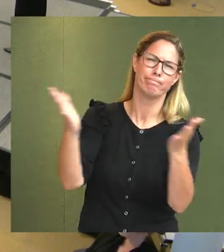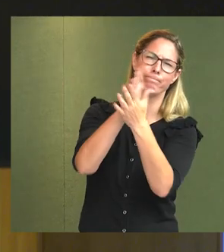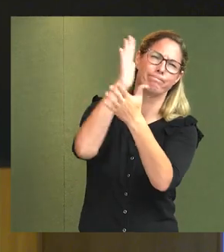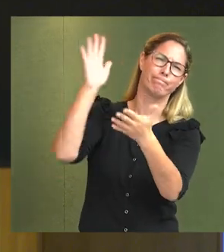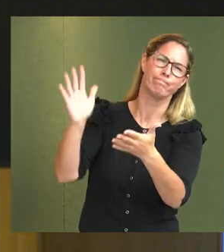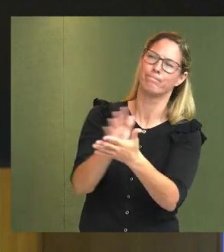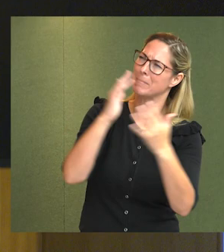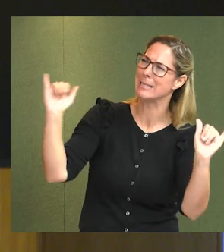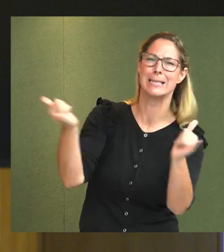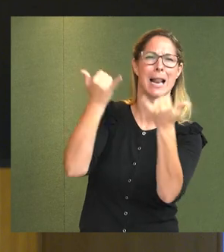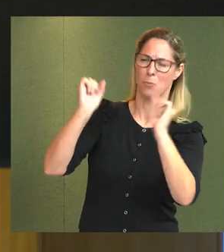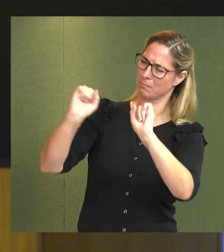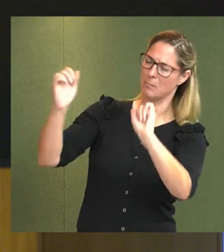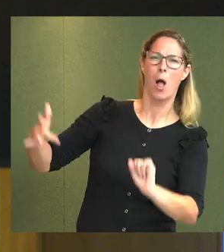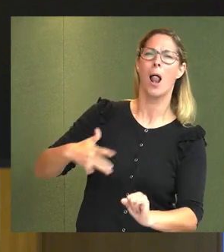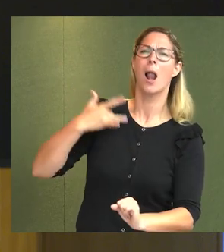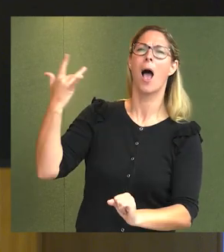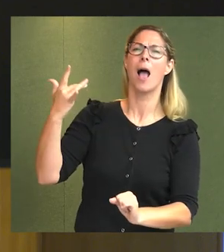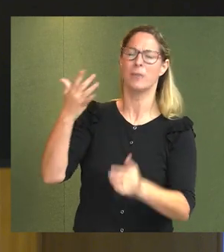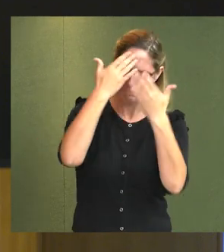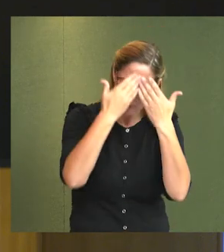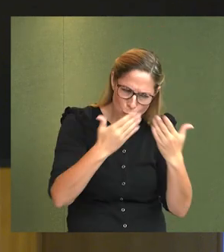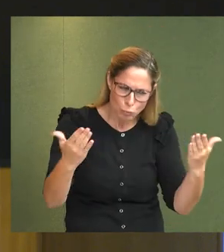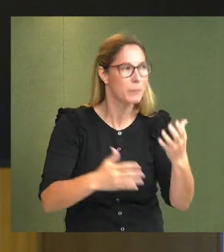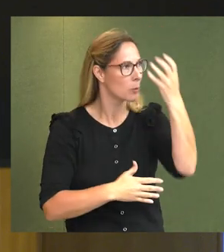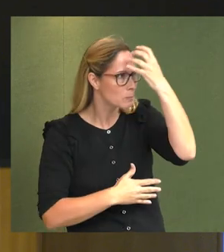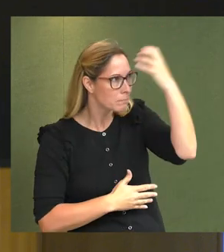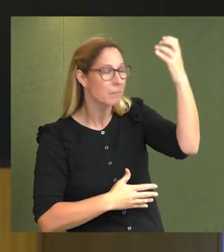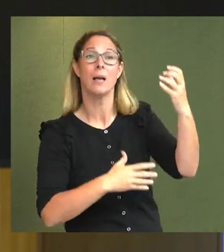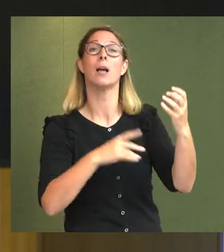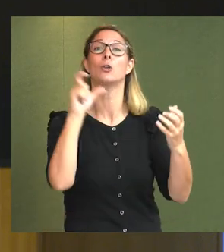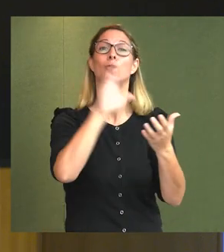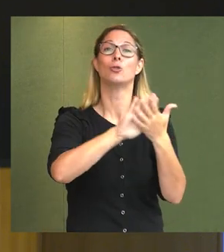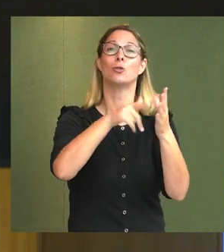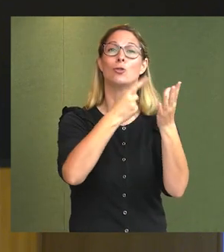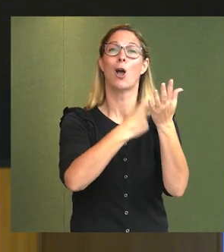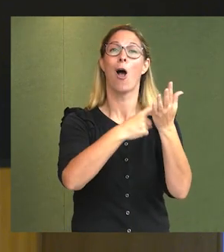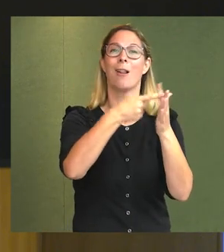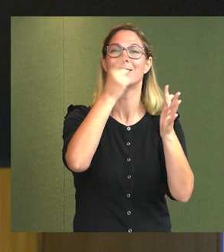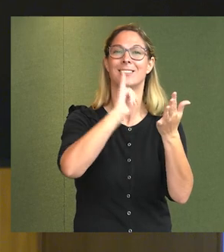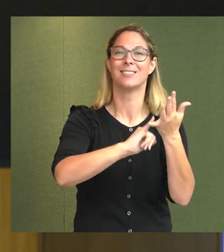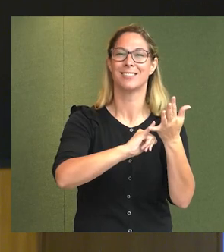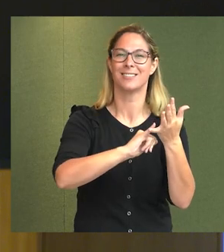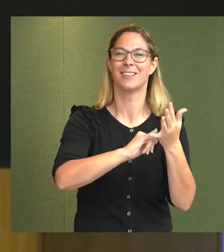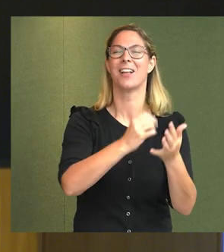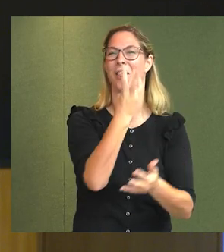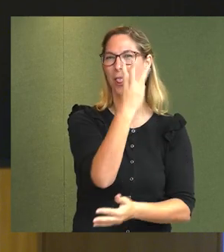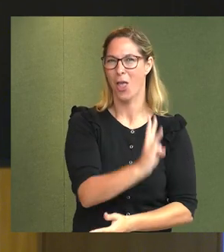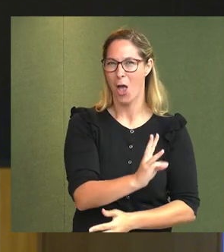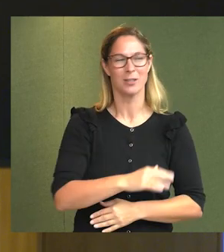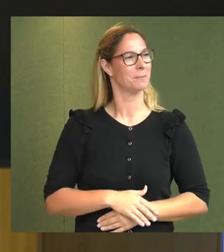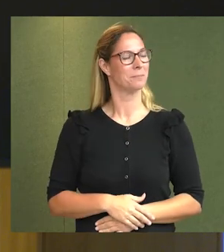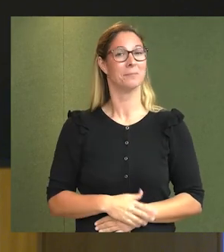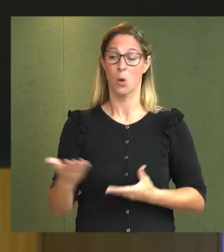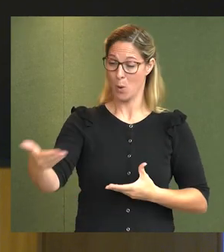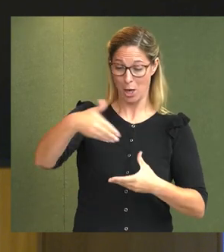to His Majesty King Charles III. We are joined today by Sir Kenneth